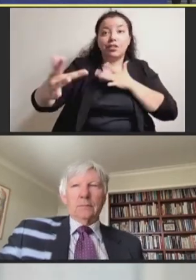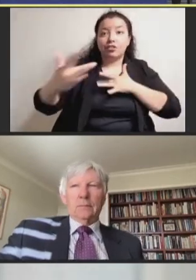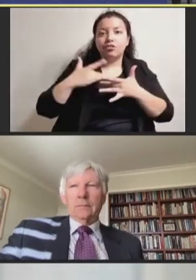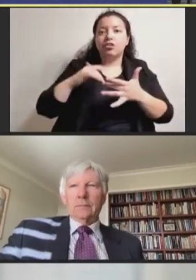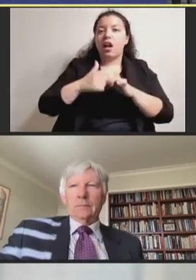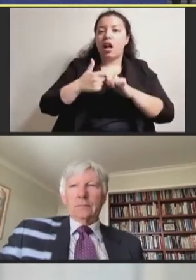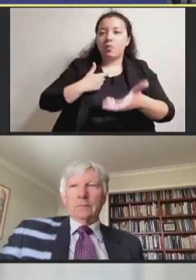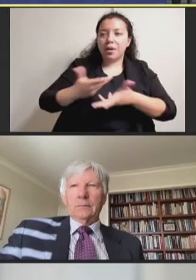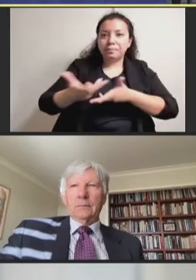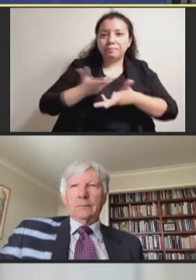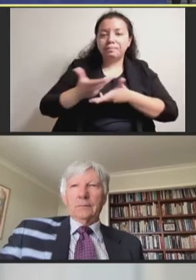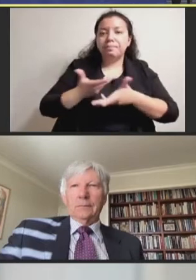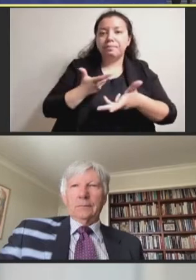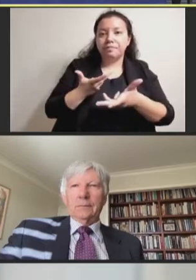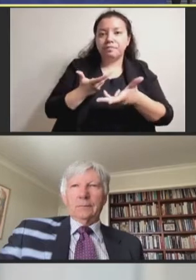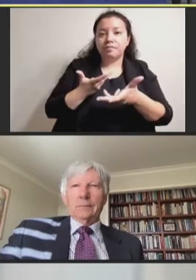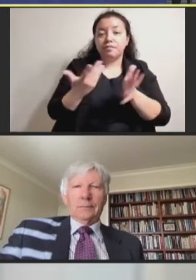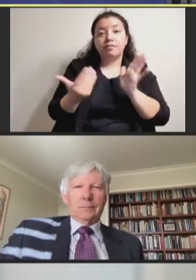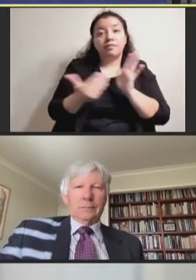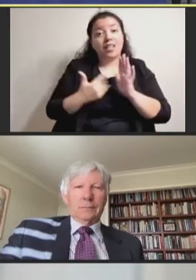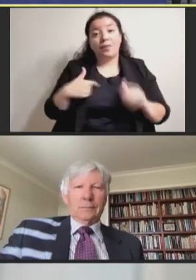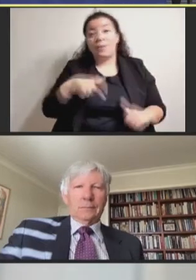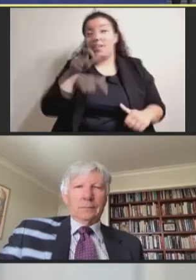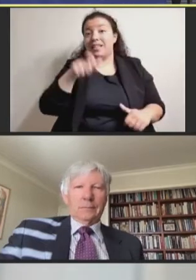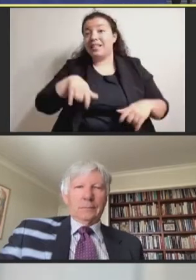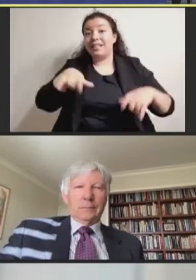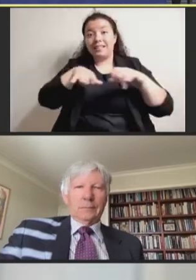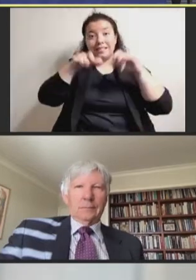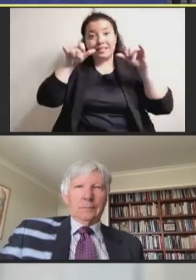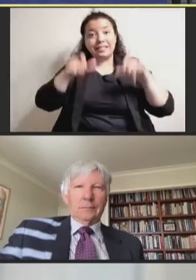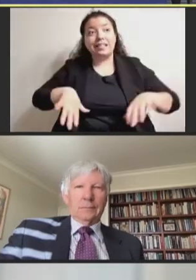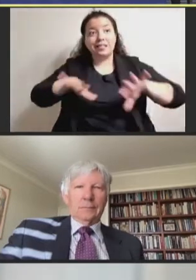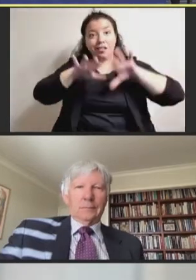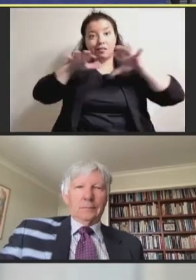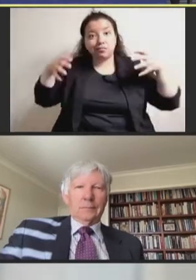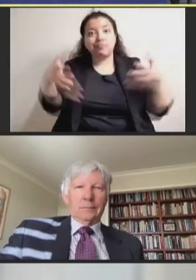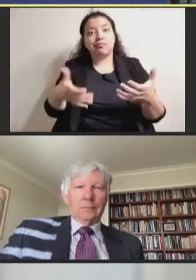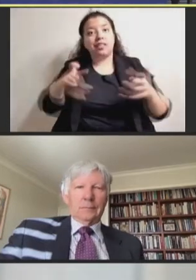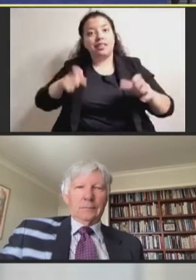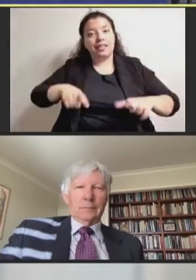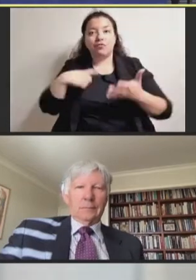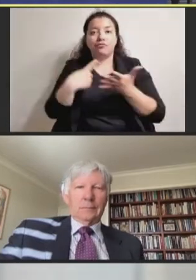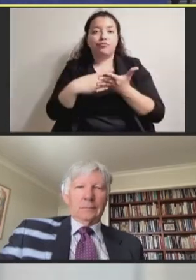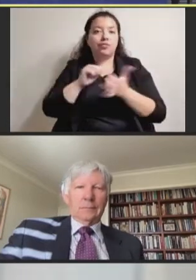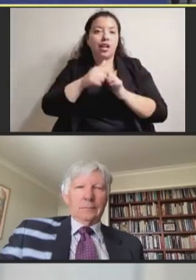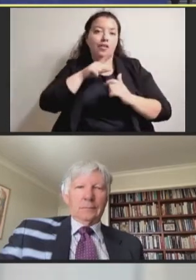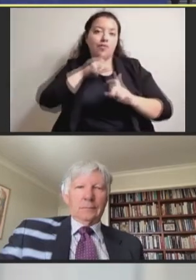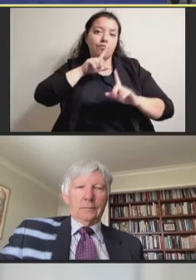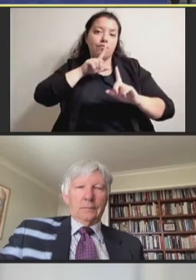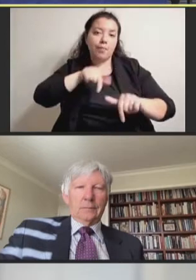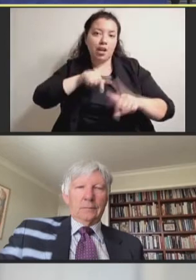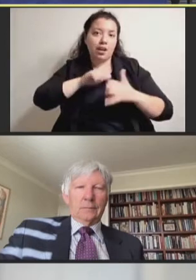Again, another one of those issues we need to systematically assess. Yeah, that makes a lot of sense. Thanks.